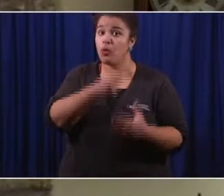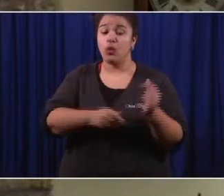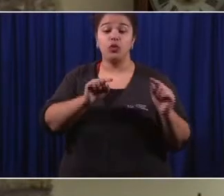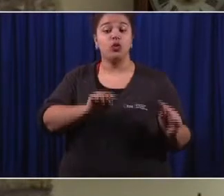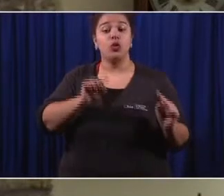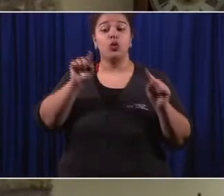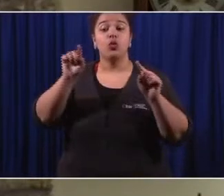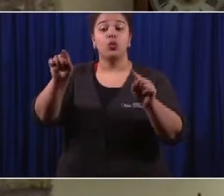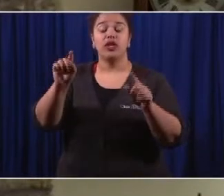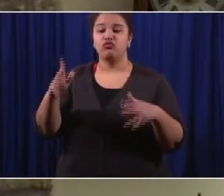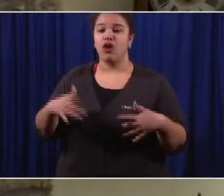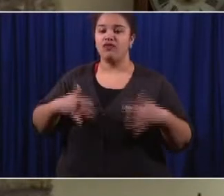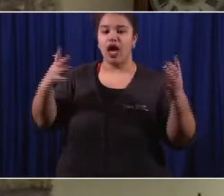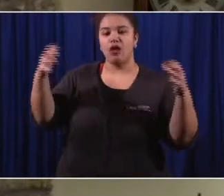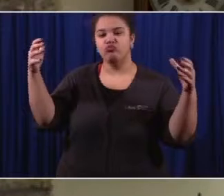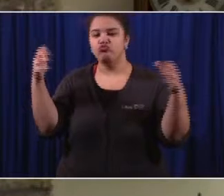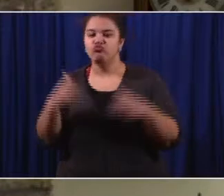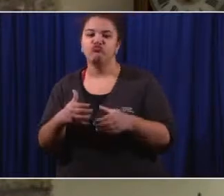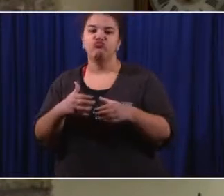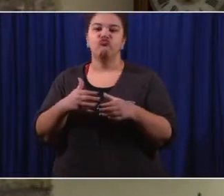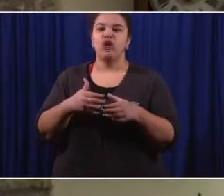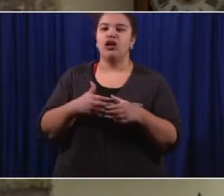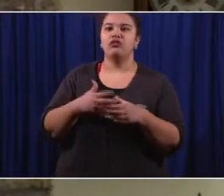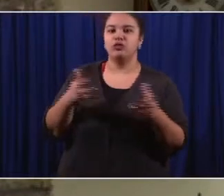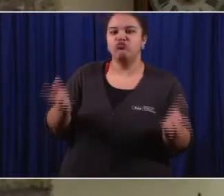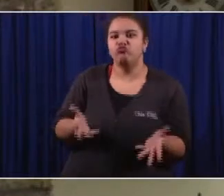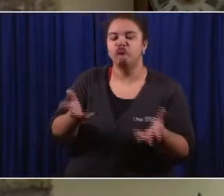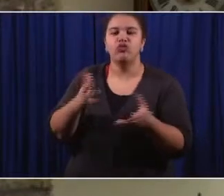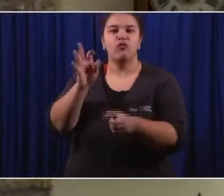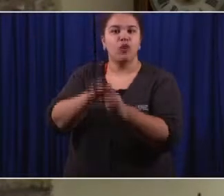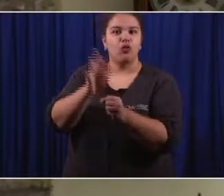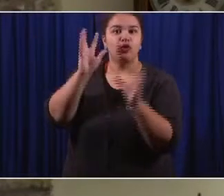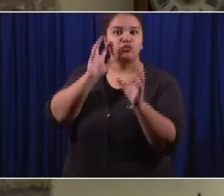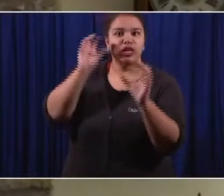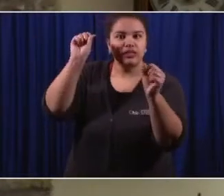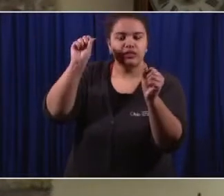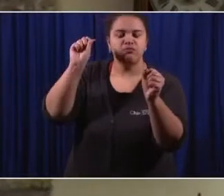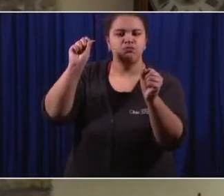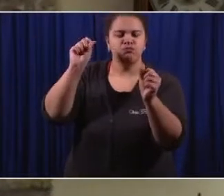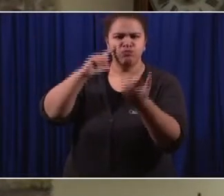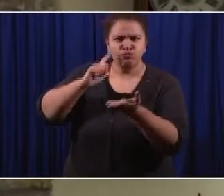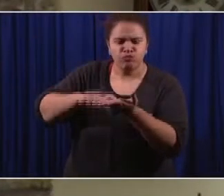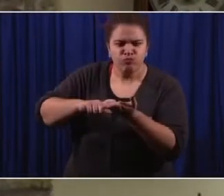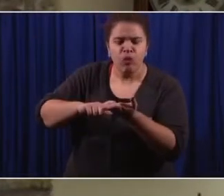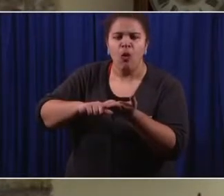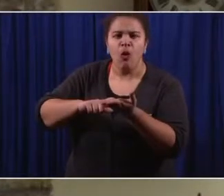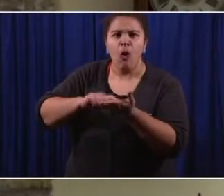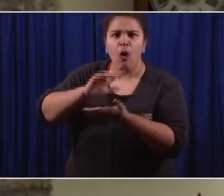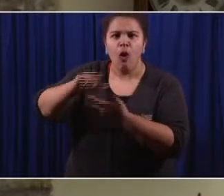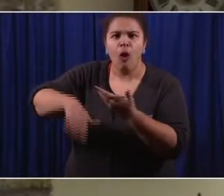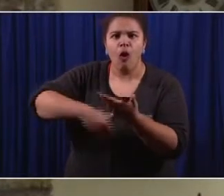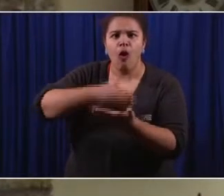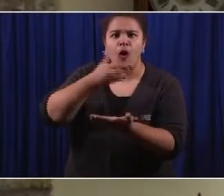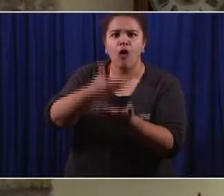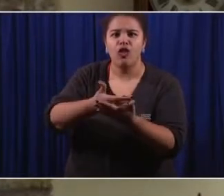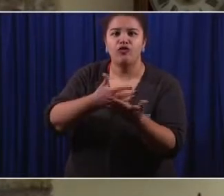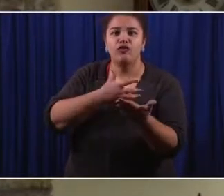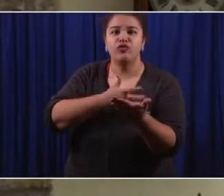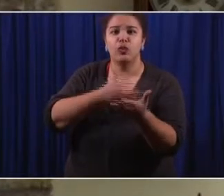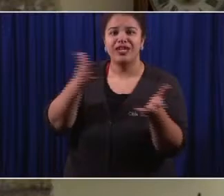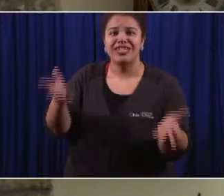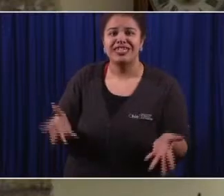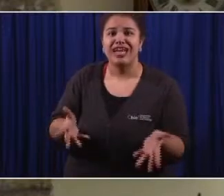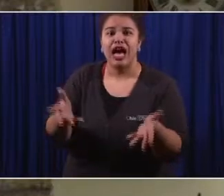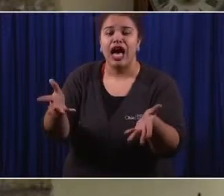event seemed to break all the guidance that you've given Ohioans for months. Lieutenant Governor Houston, he was encouraging a